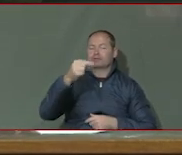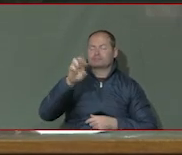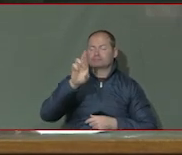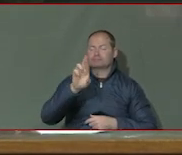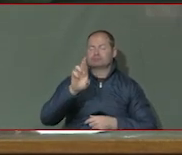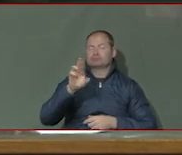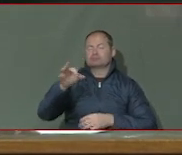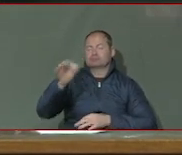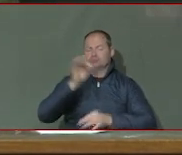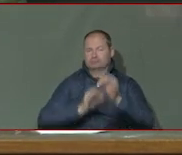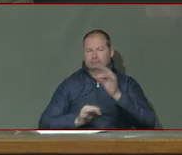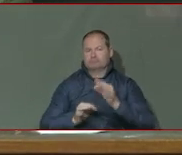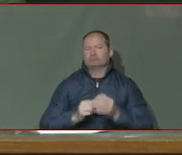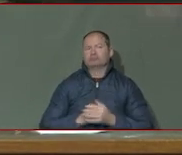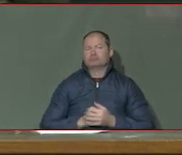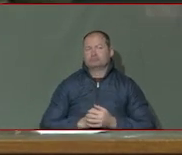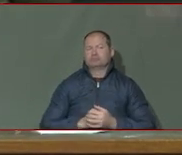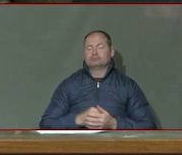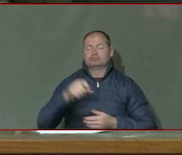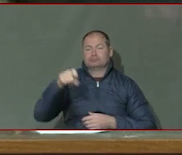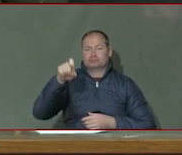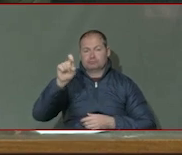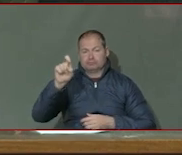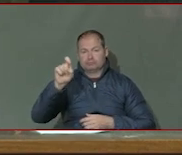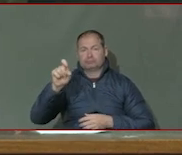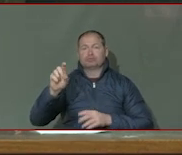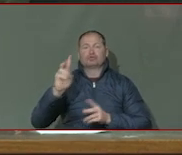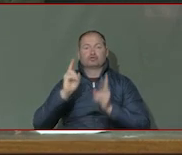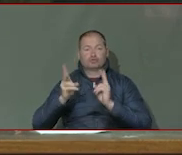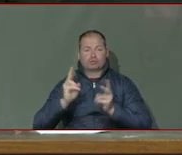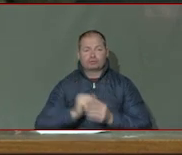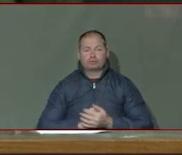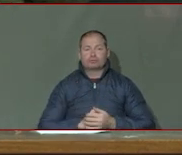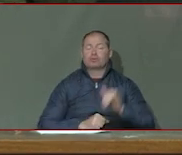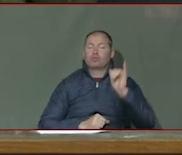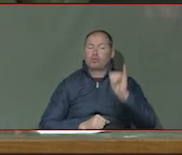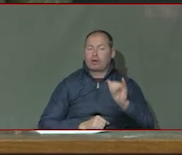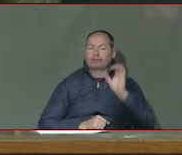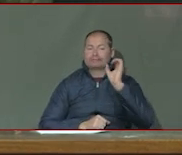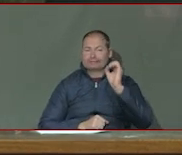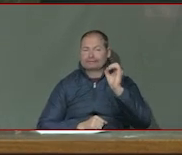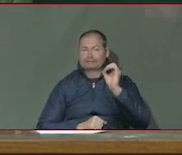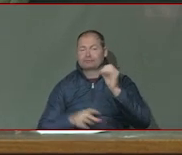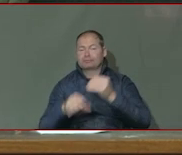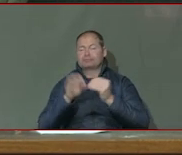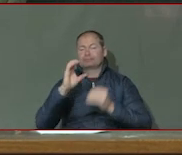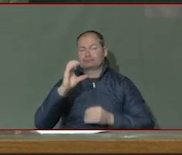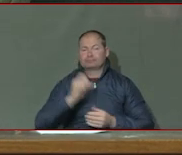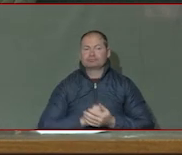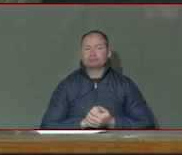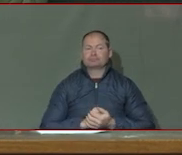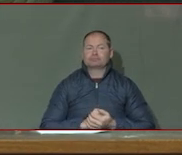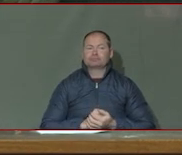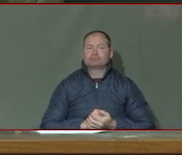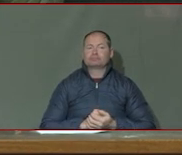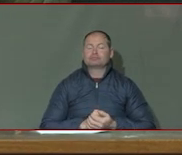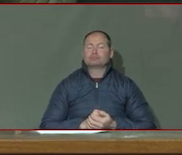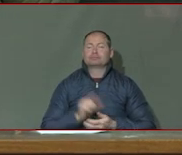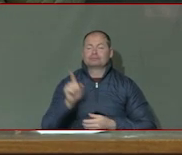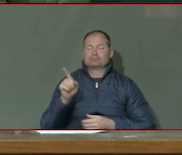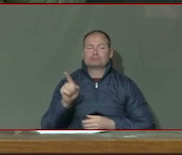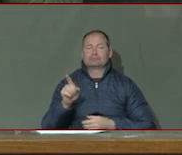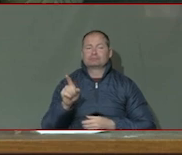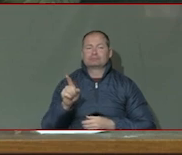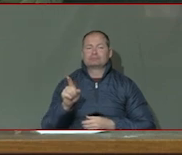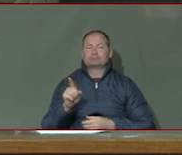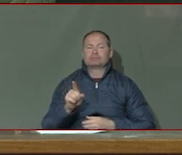quarter, the x value yum, which is 12, the y value is 0 plus c, so this yum is equal to 3